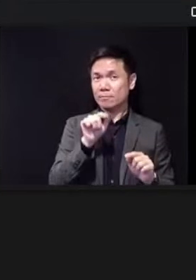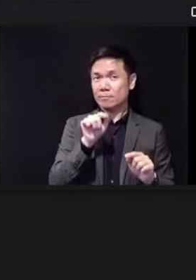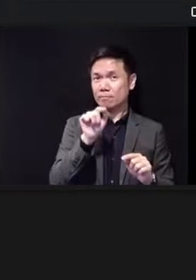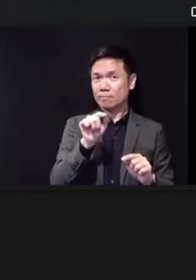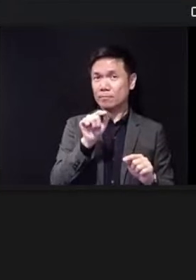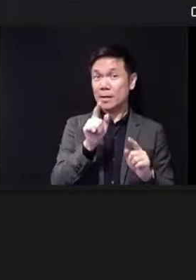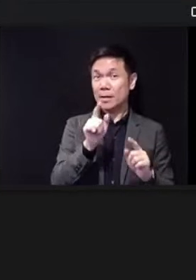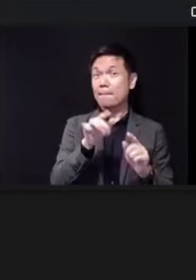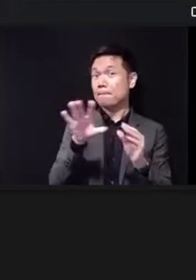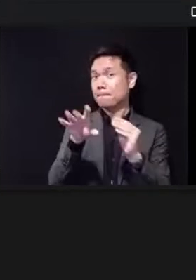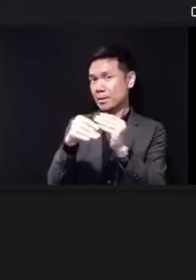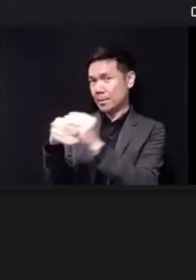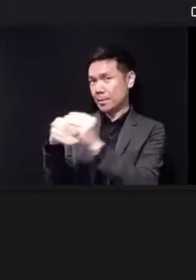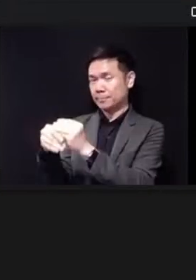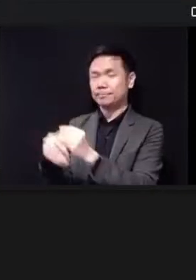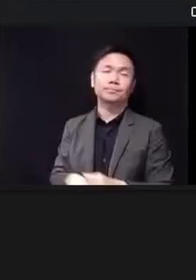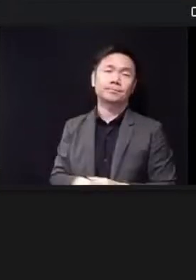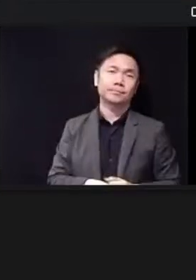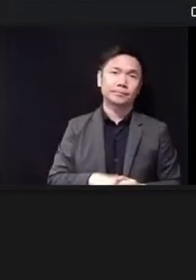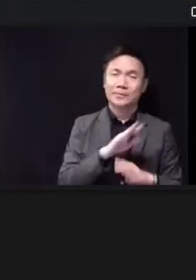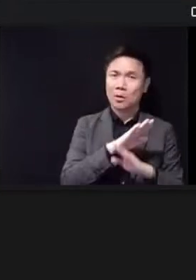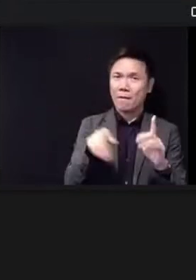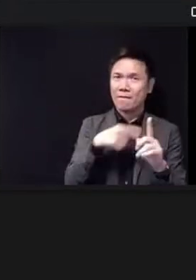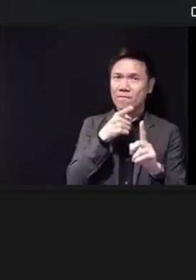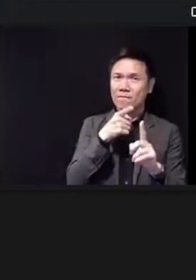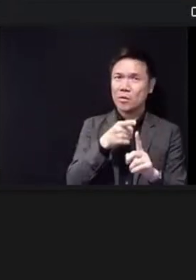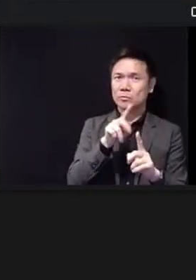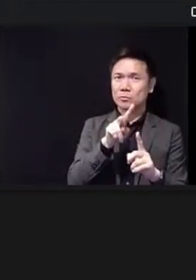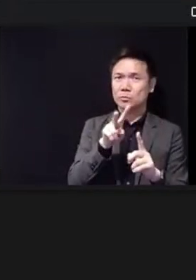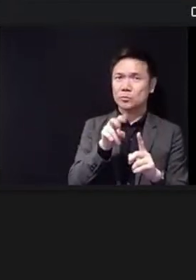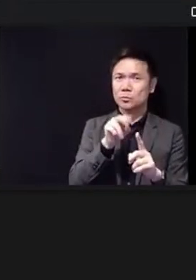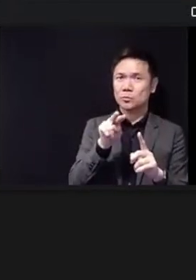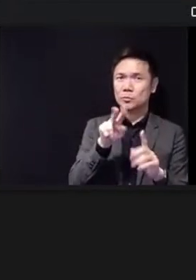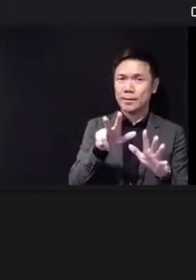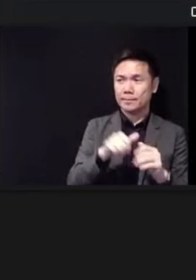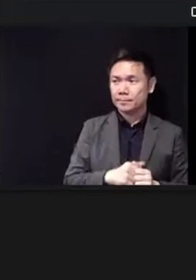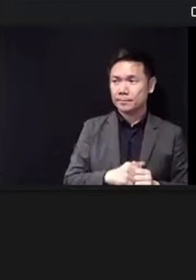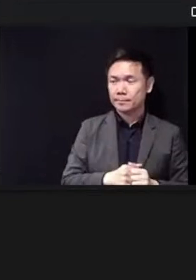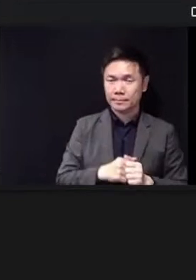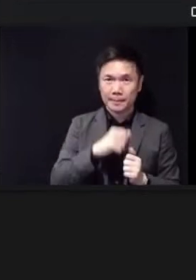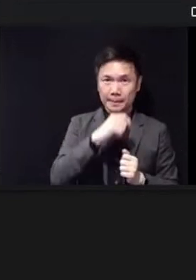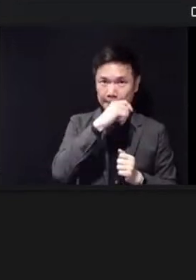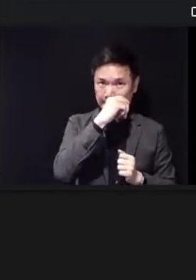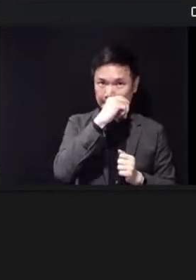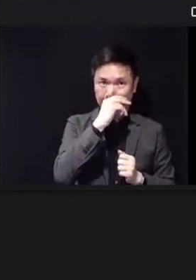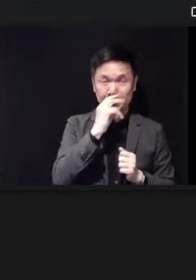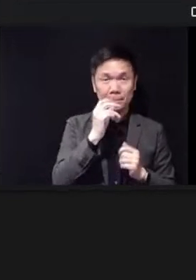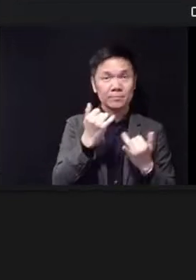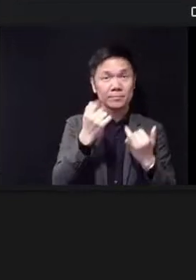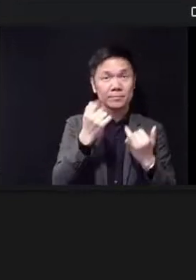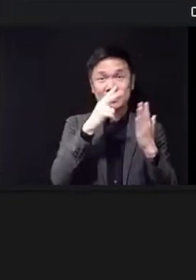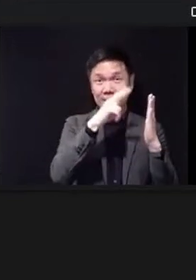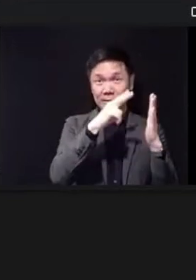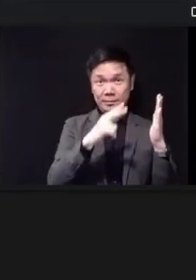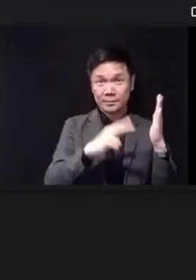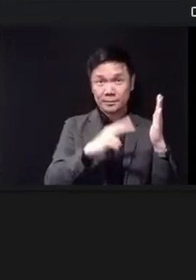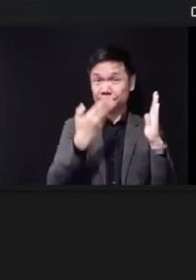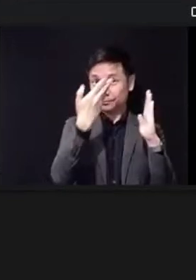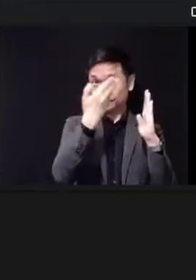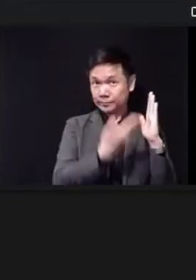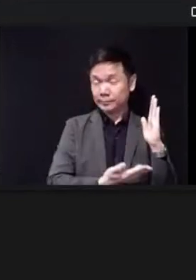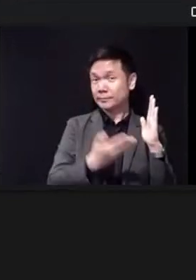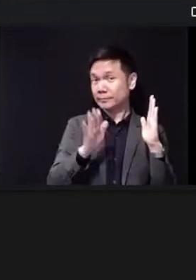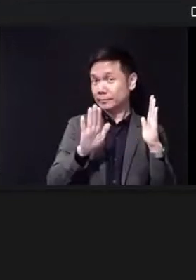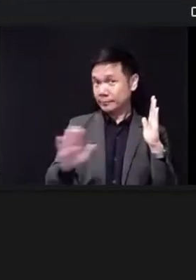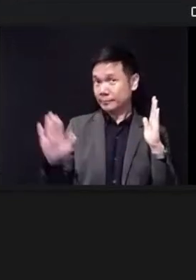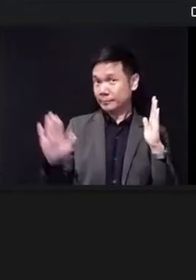you. Thank you very much to the distinguished delegate of the USA. That was the original suggestion of